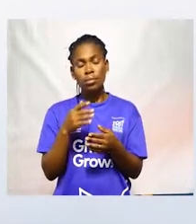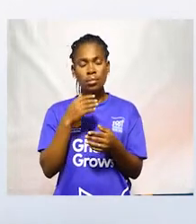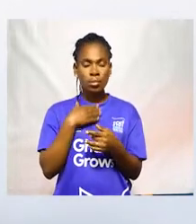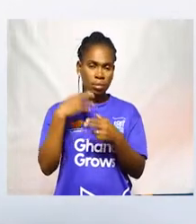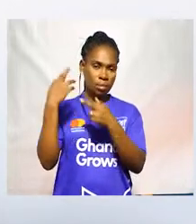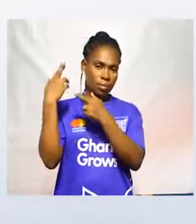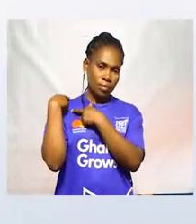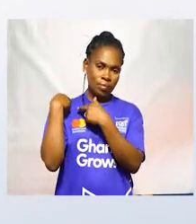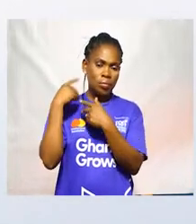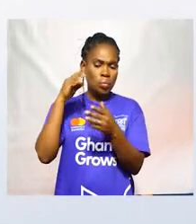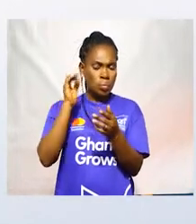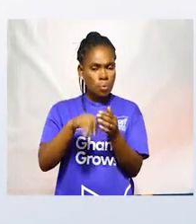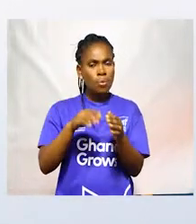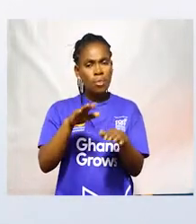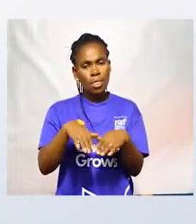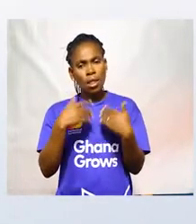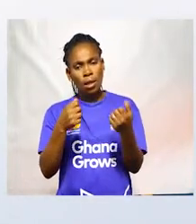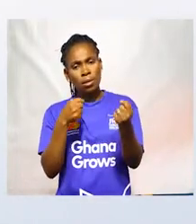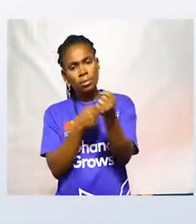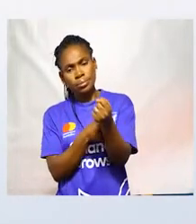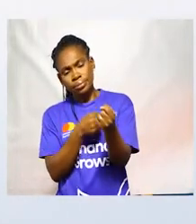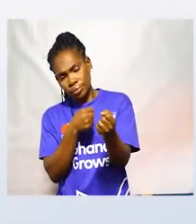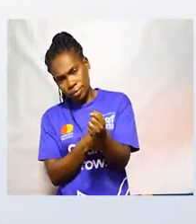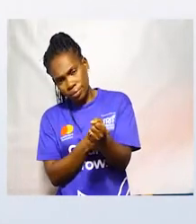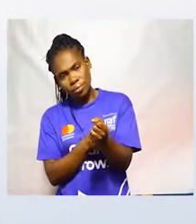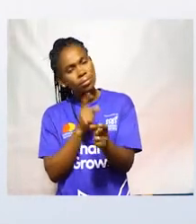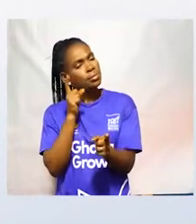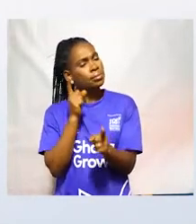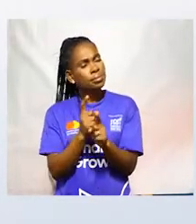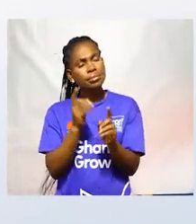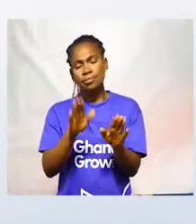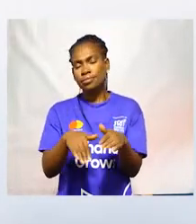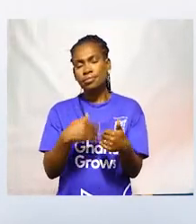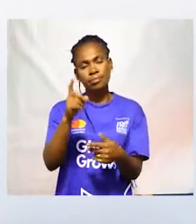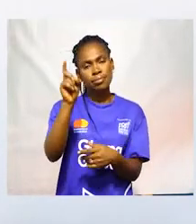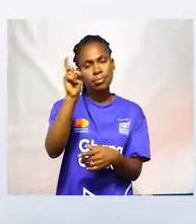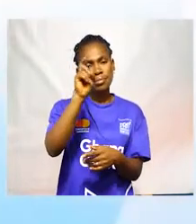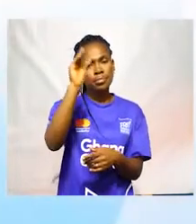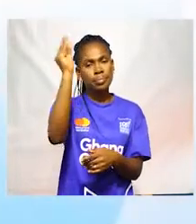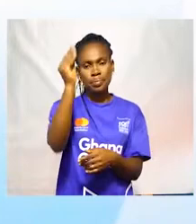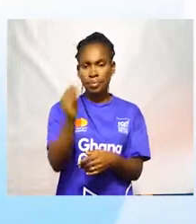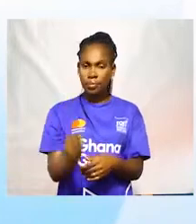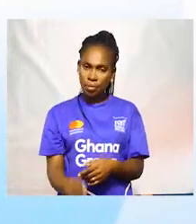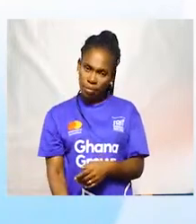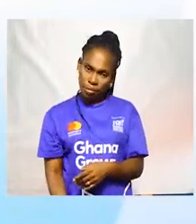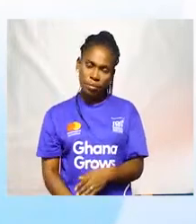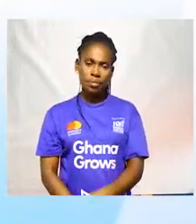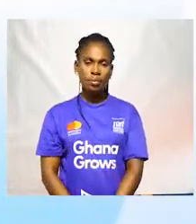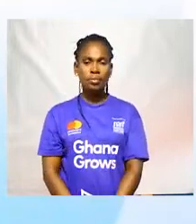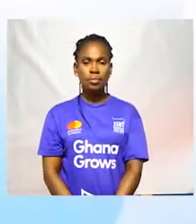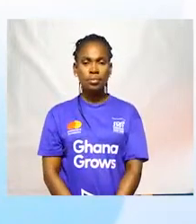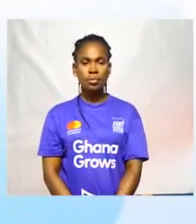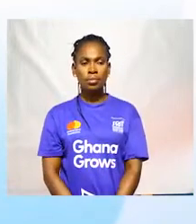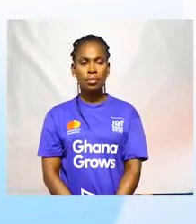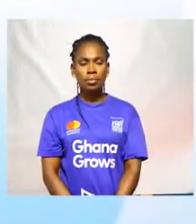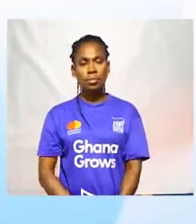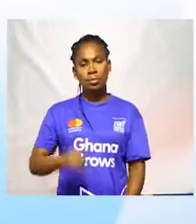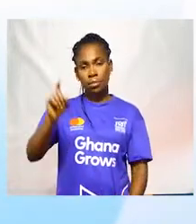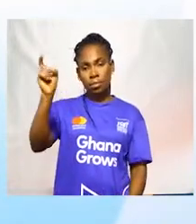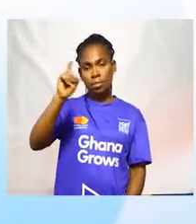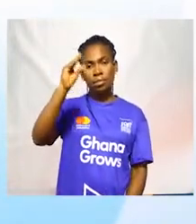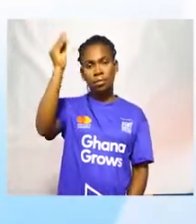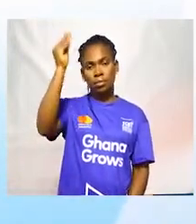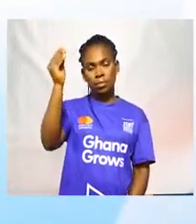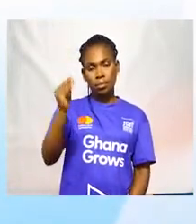my role is to provide this kind of support, you give it 100%. 100% is the number